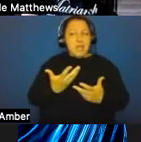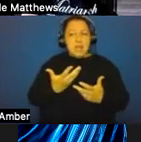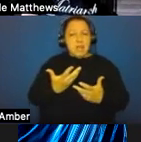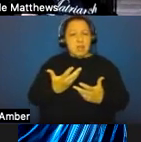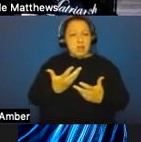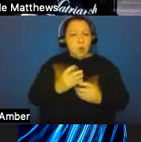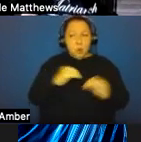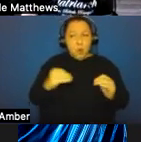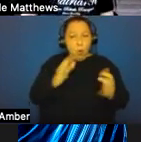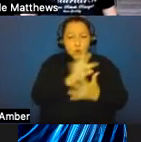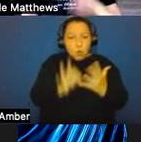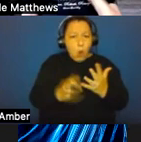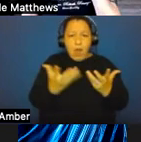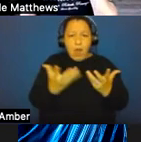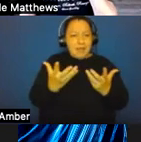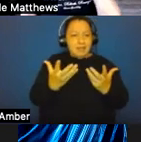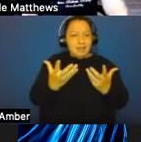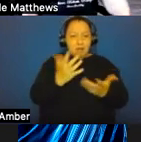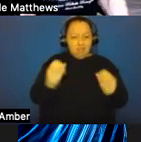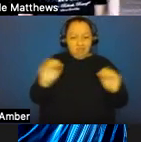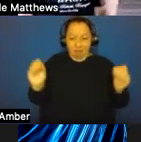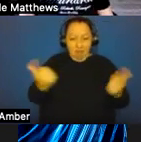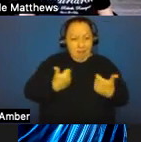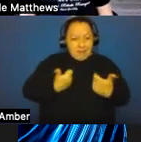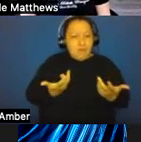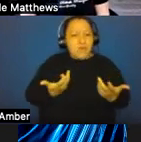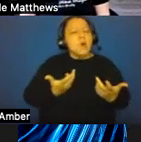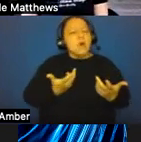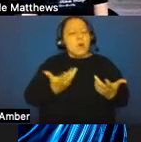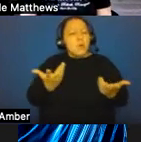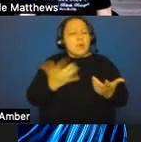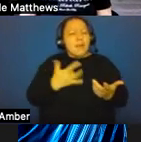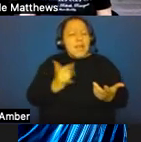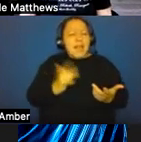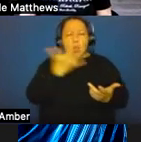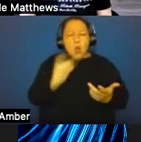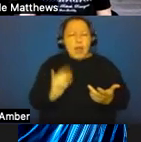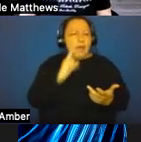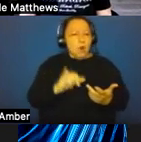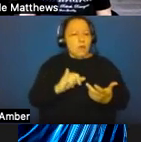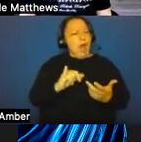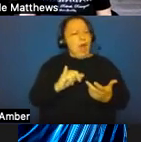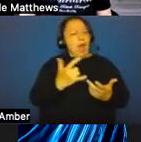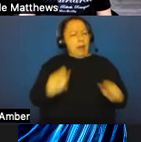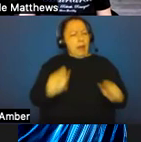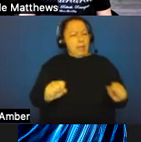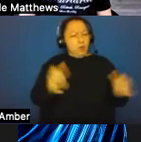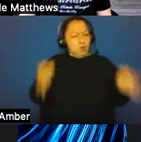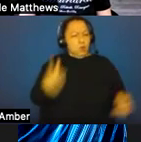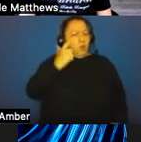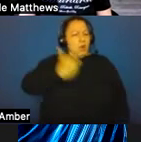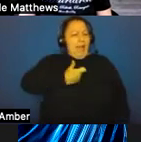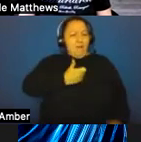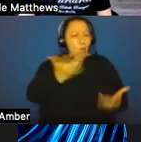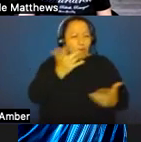does it look like to help restore those choices? So even if it's a small choice, like what are you going to have for breakfast today? That's a choice you